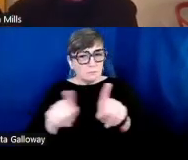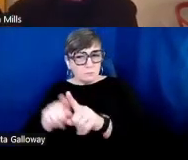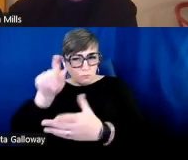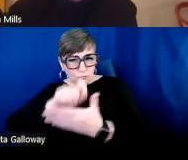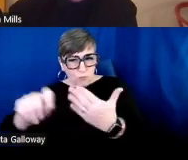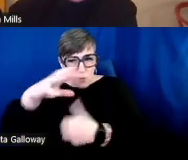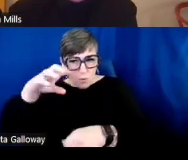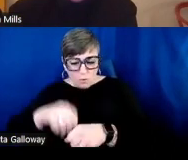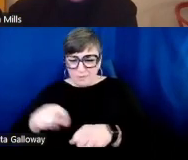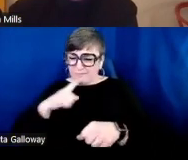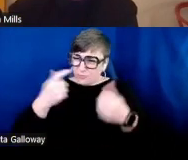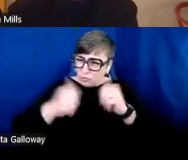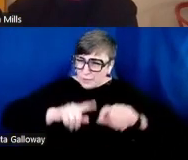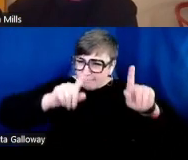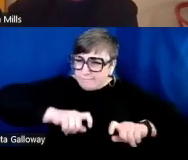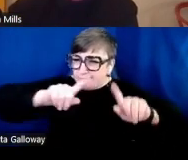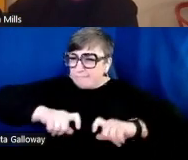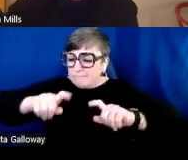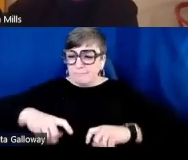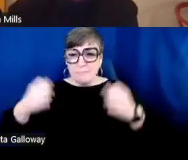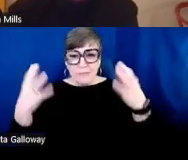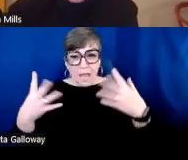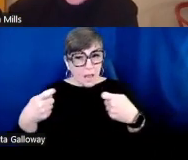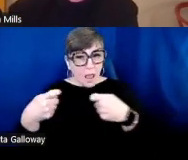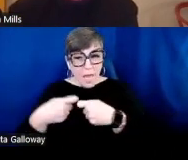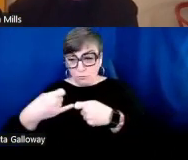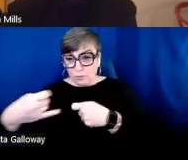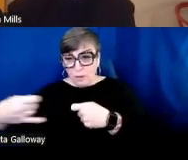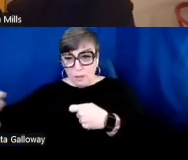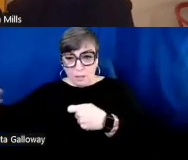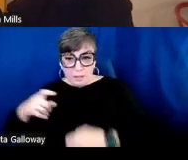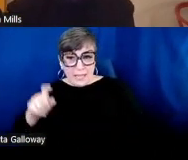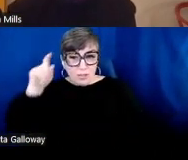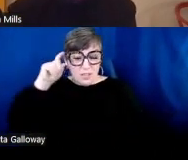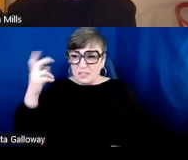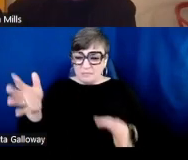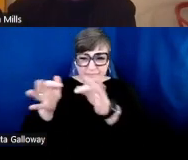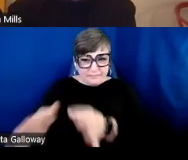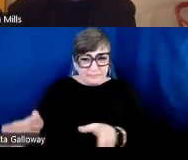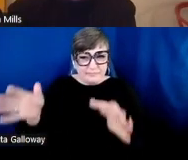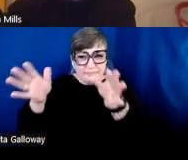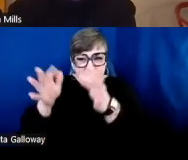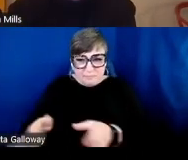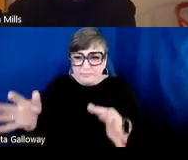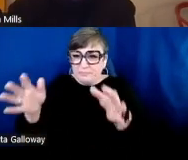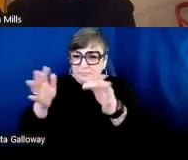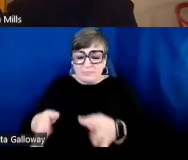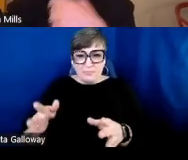with electrical hearing aids none have been sufficiently satisfactory to make a commercial introduction